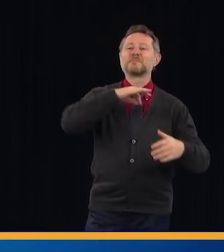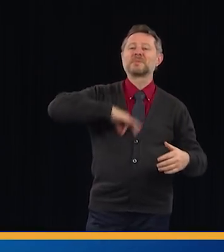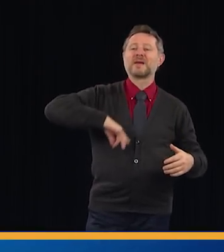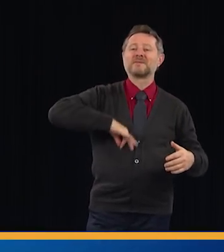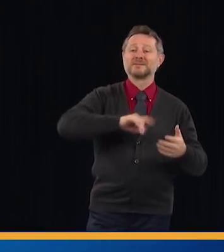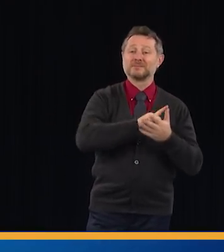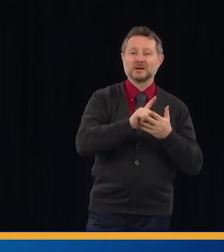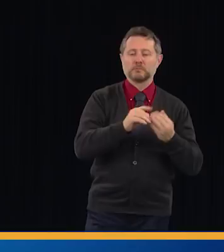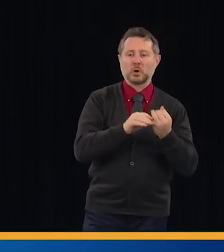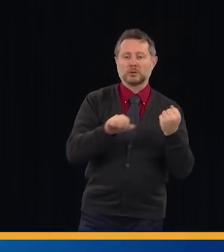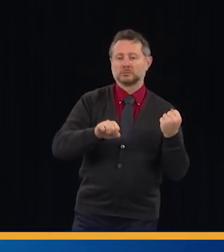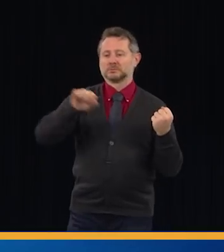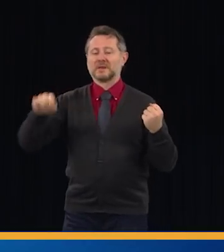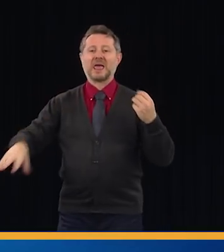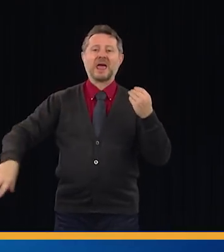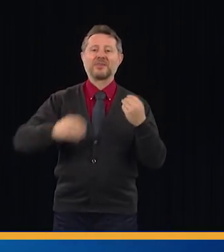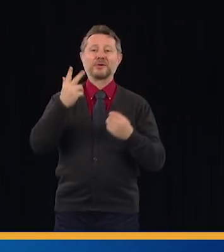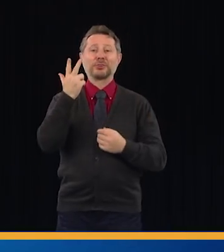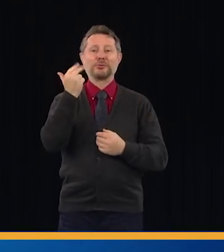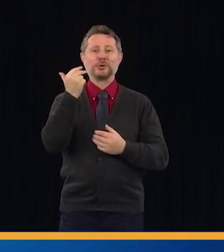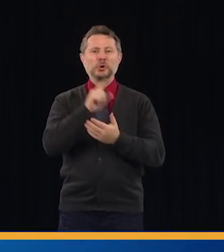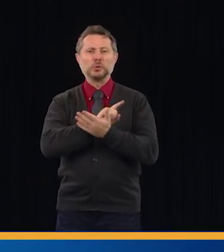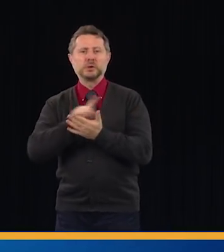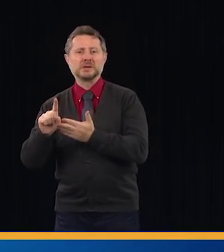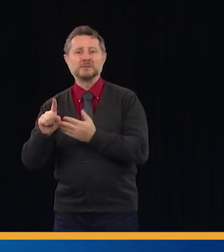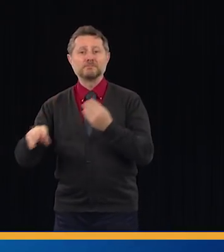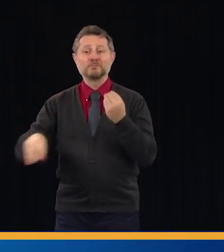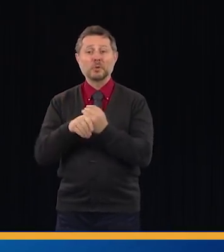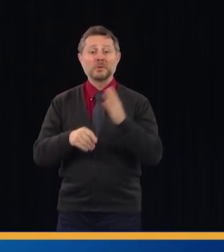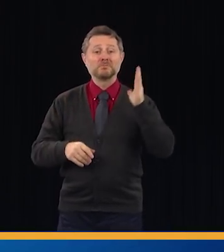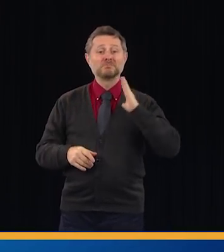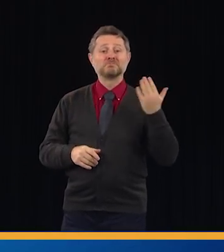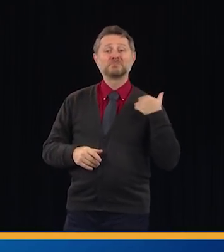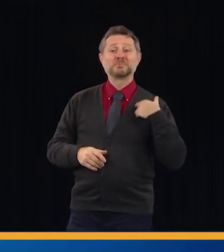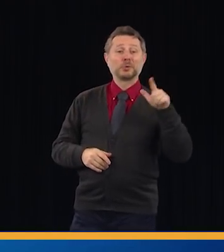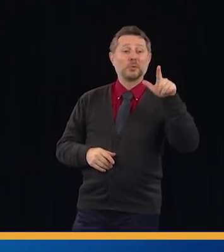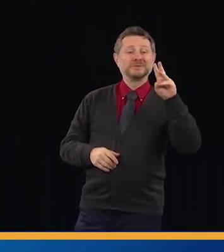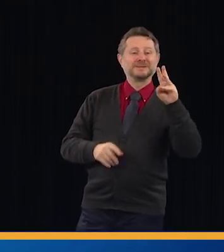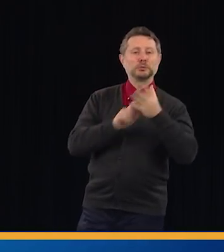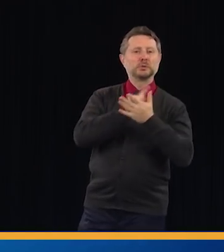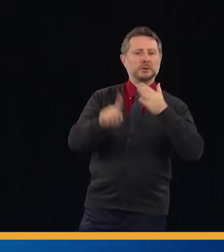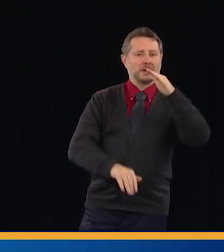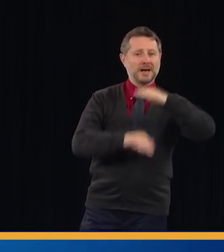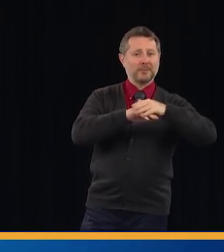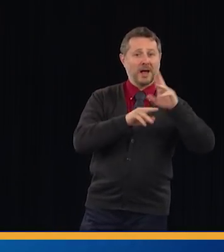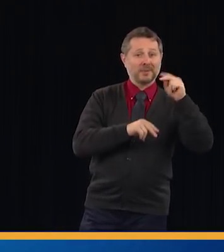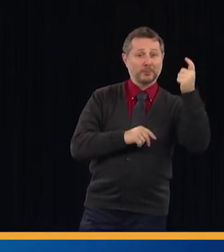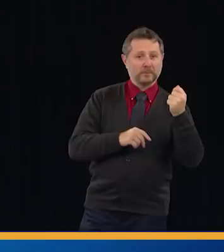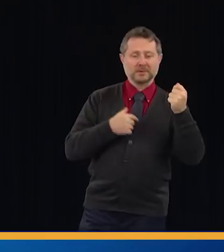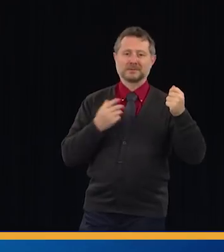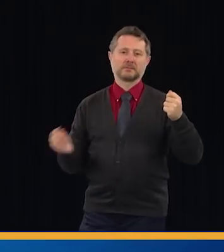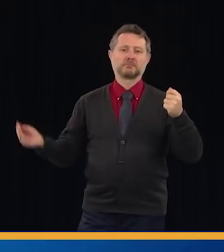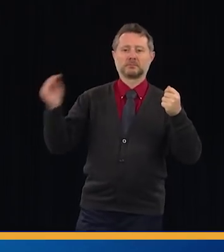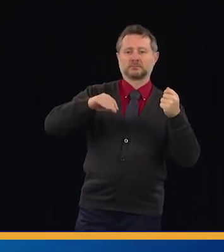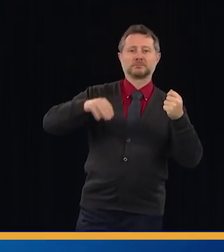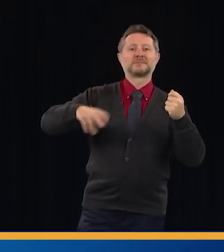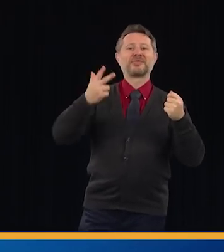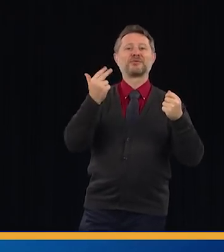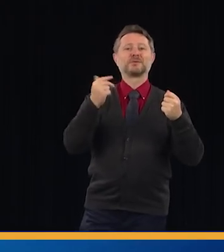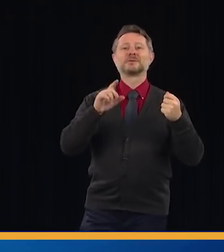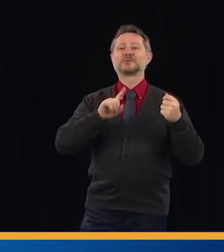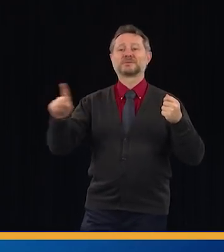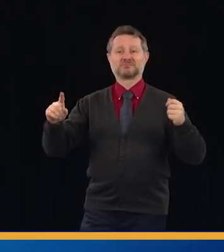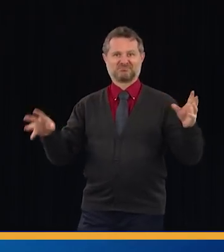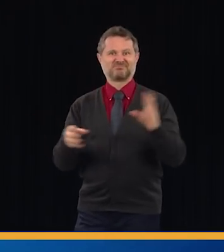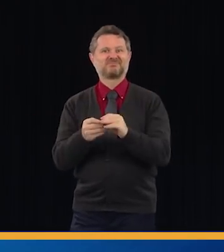weeks, goes from 26 weeks to 39 weeks, so that should be a relief. On voting,